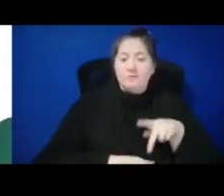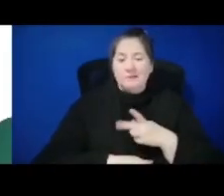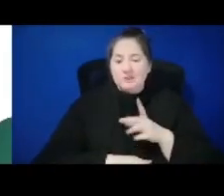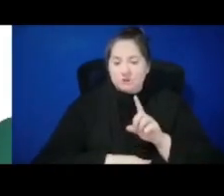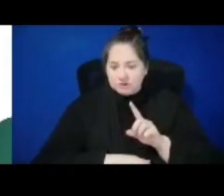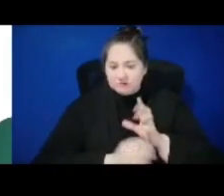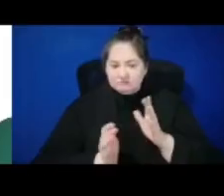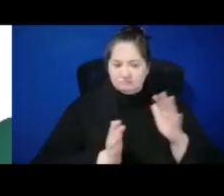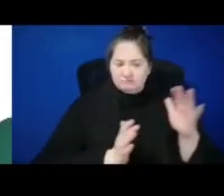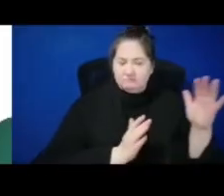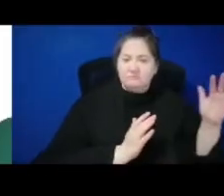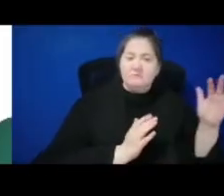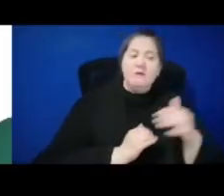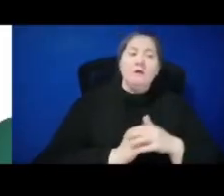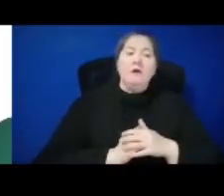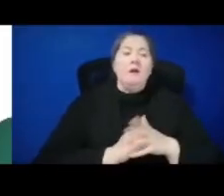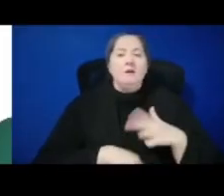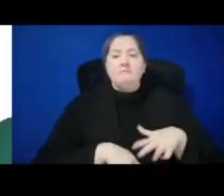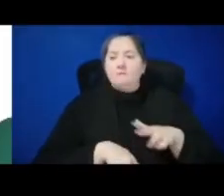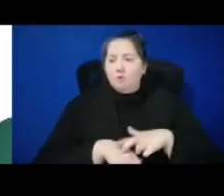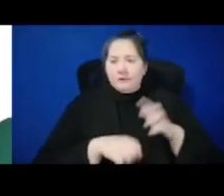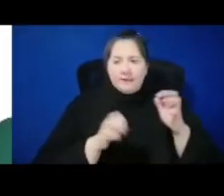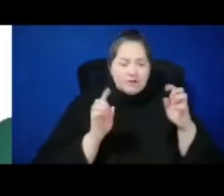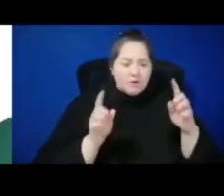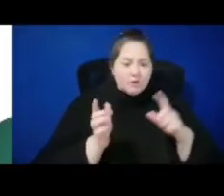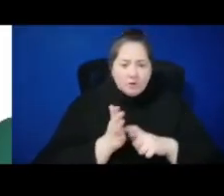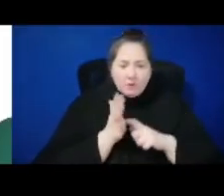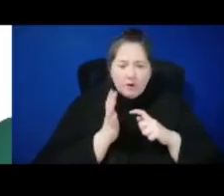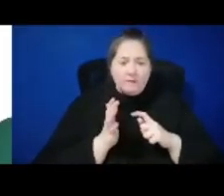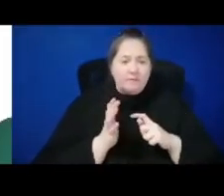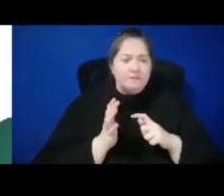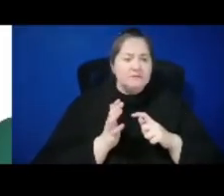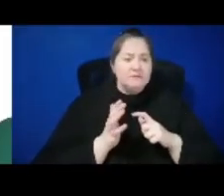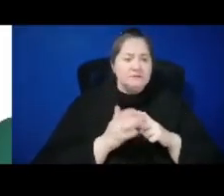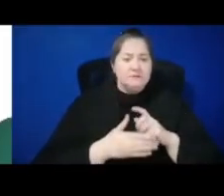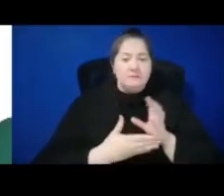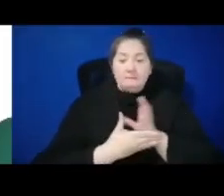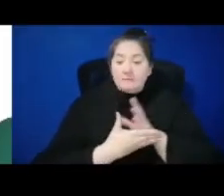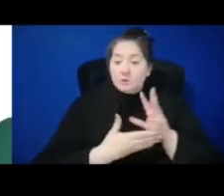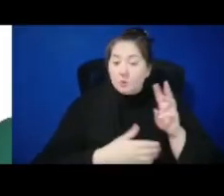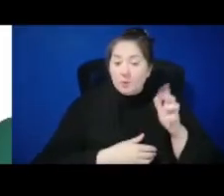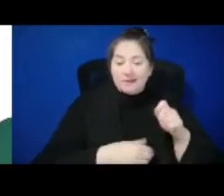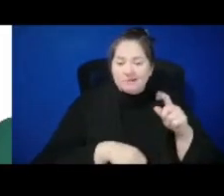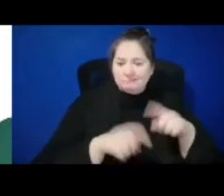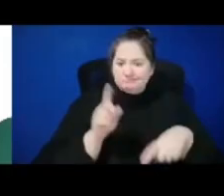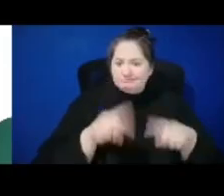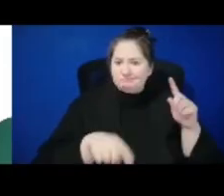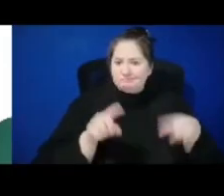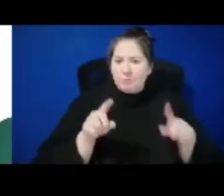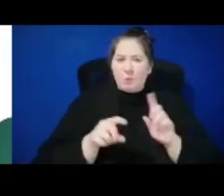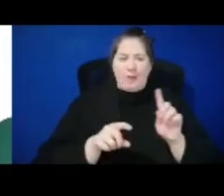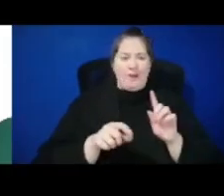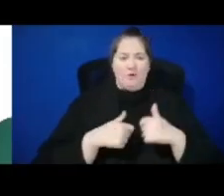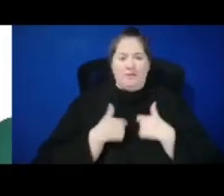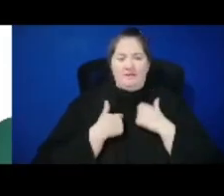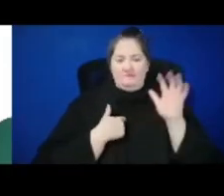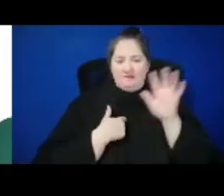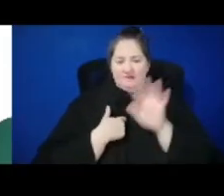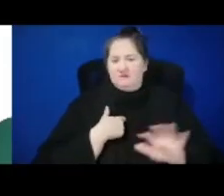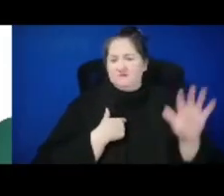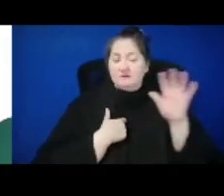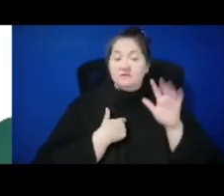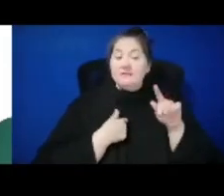level. And of course, education requirements and median wages vary widely by region. So this